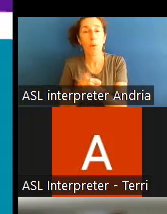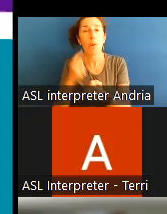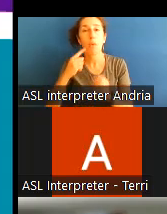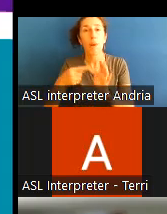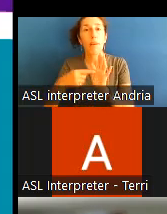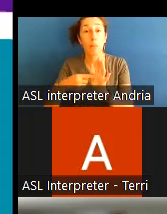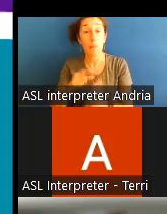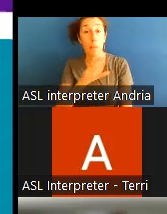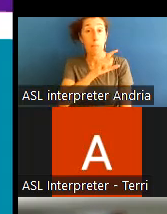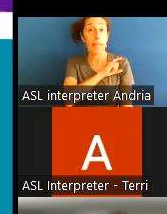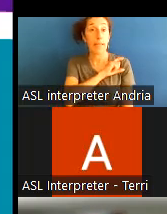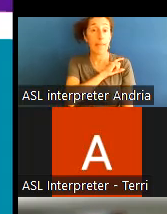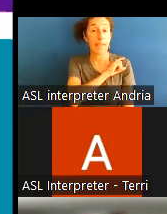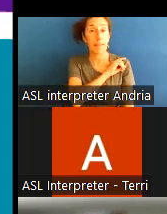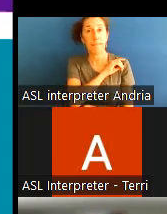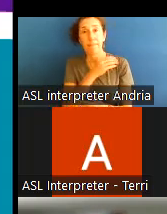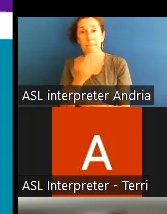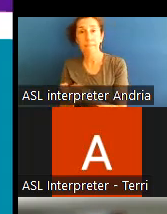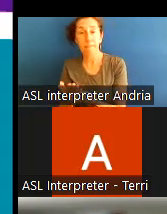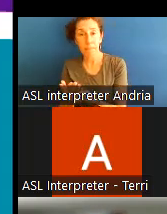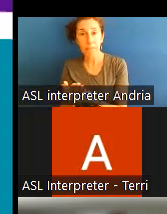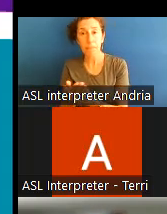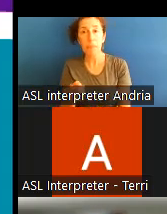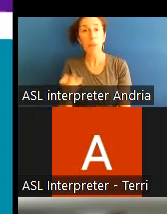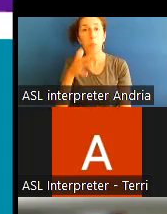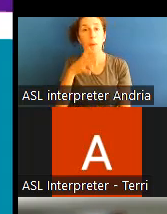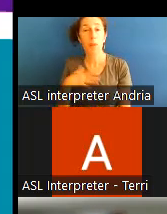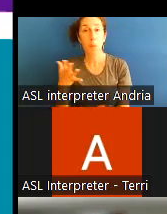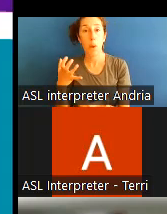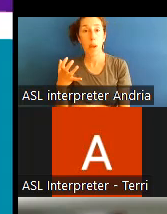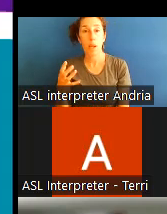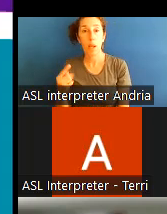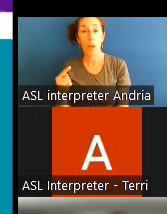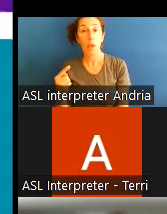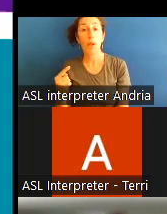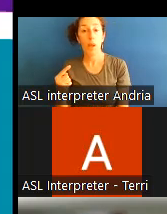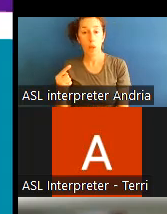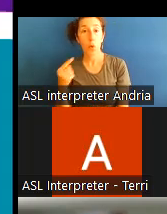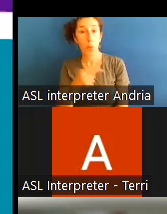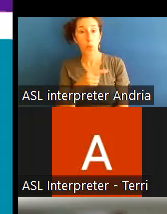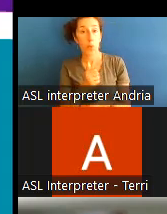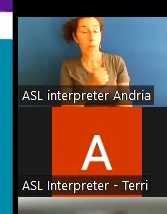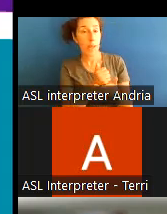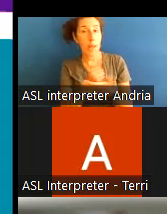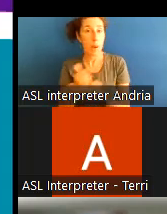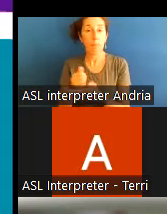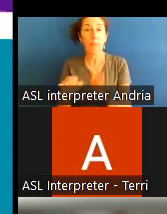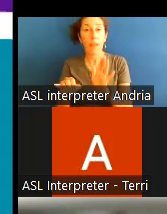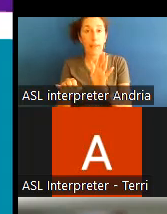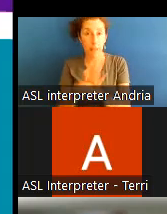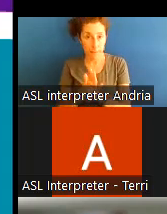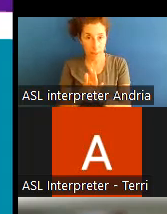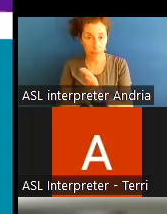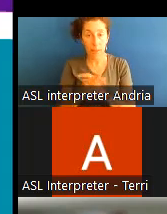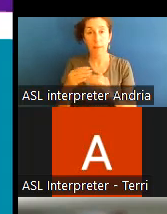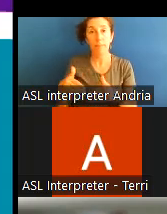they want you to identify and seek support and help them seek support. If you're police